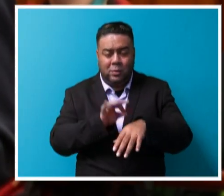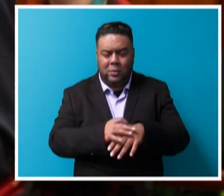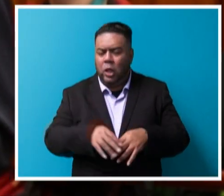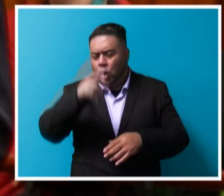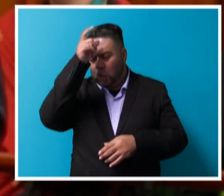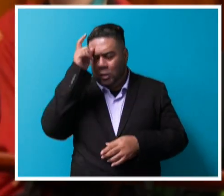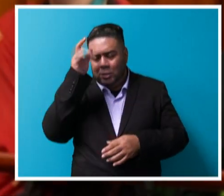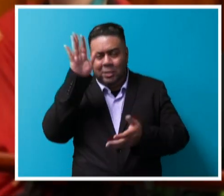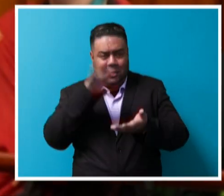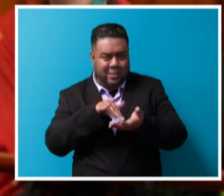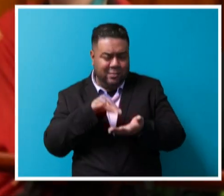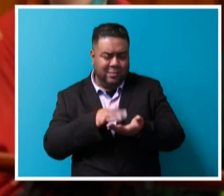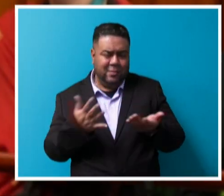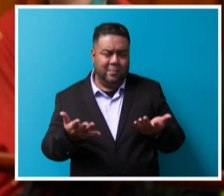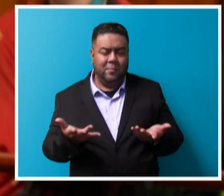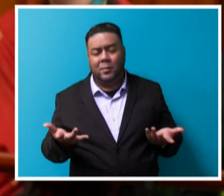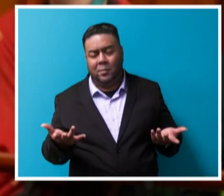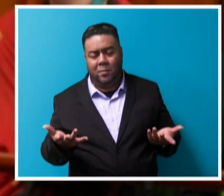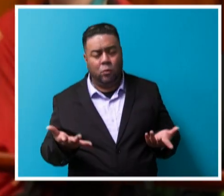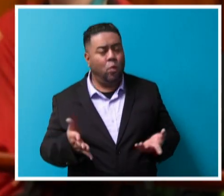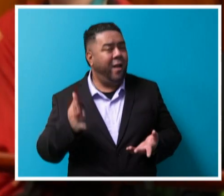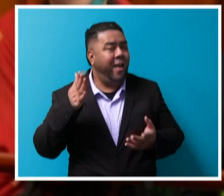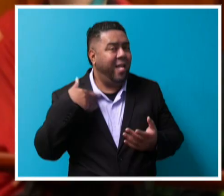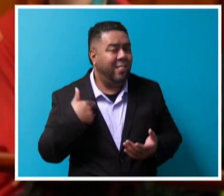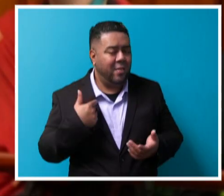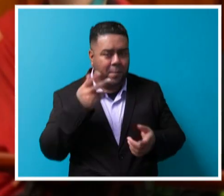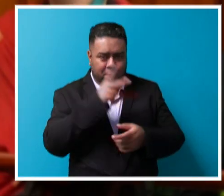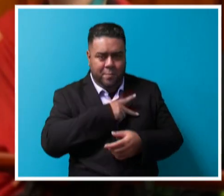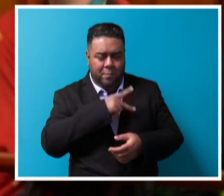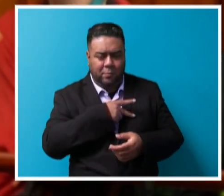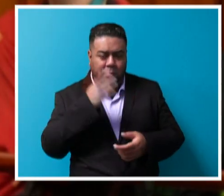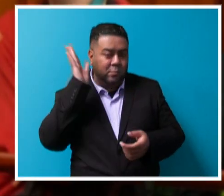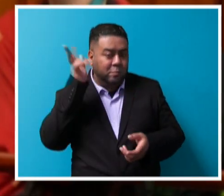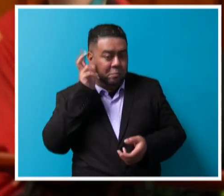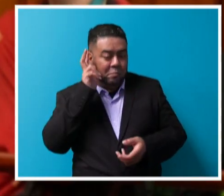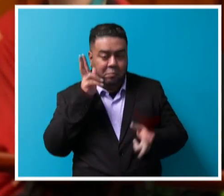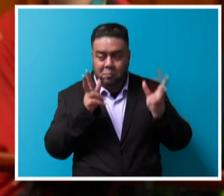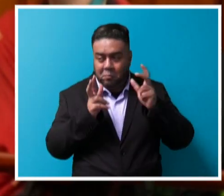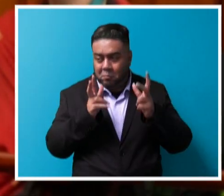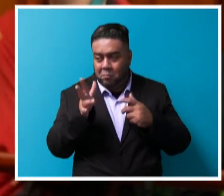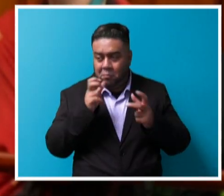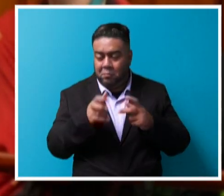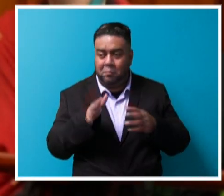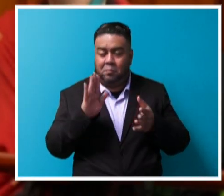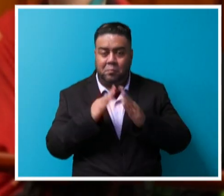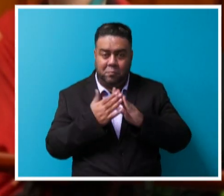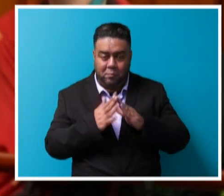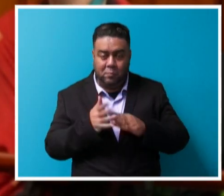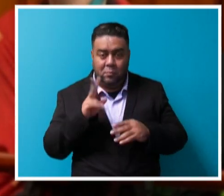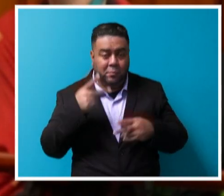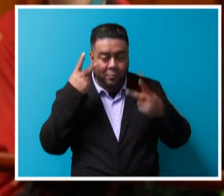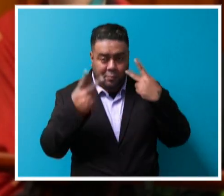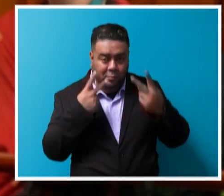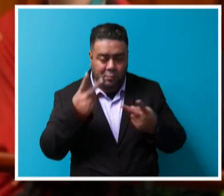stations, meeting our health professionals, and listening directly to patients and communities. This visit has reinforced